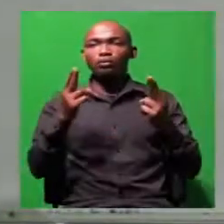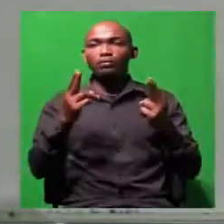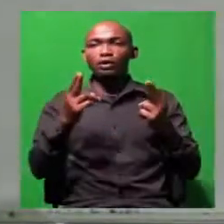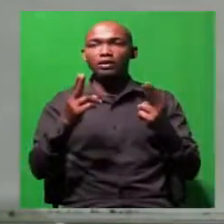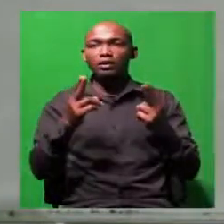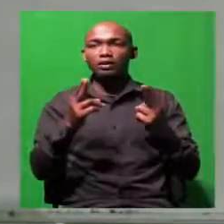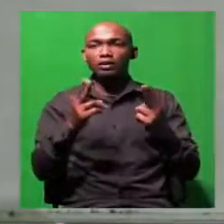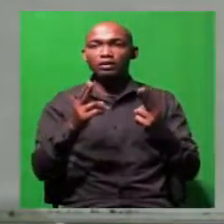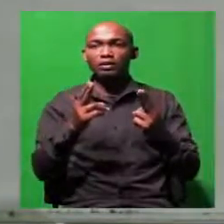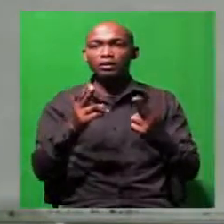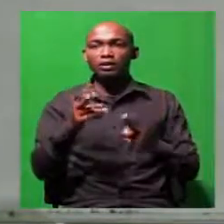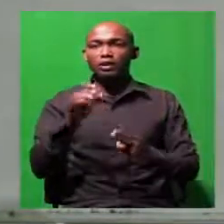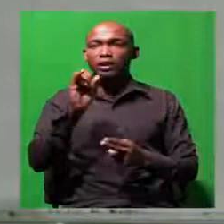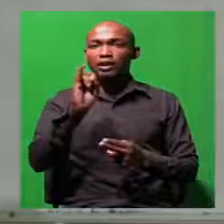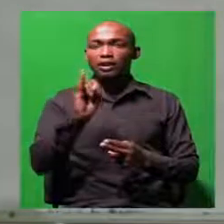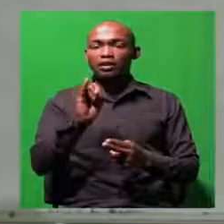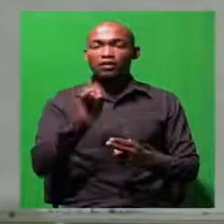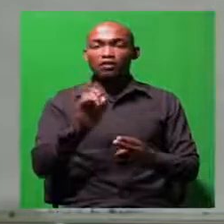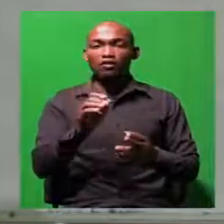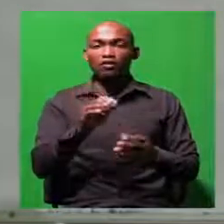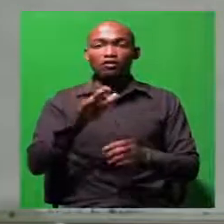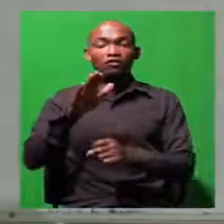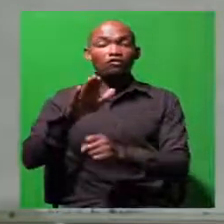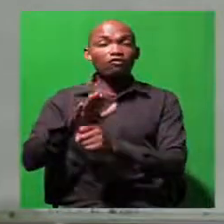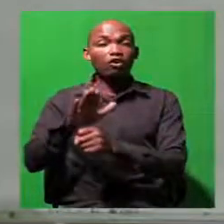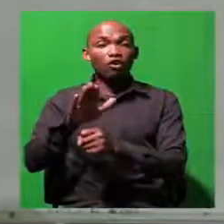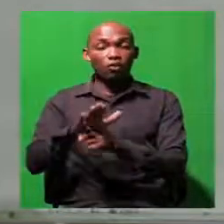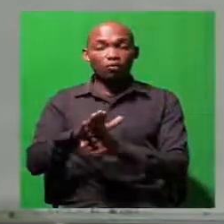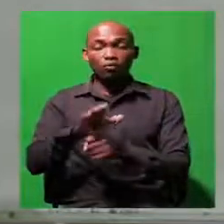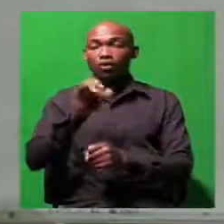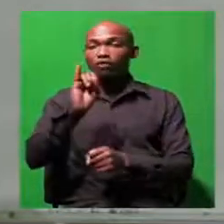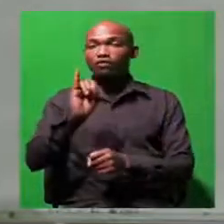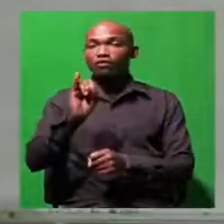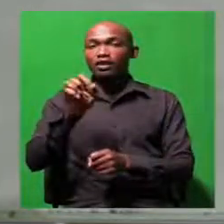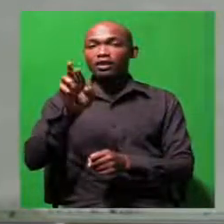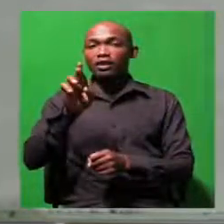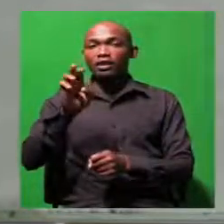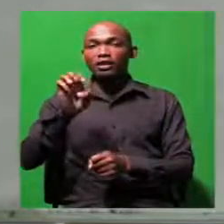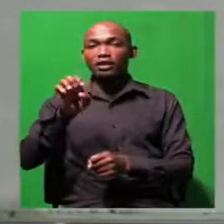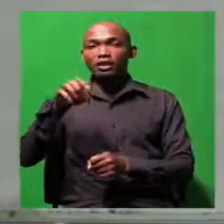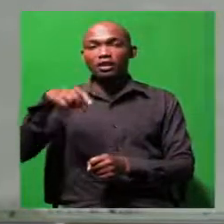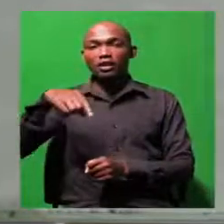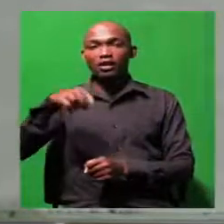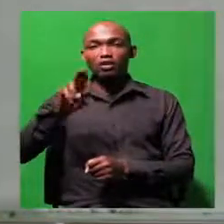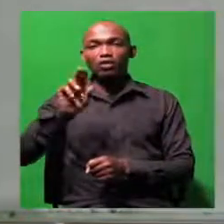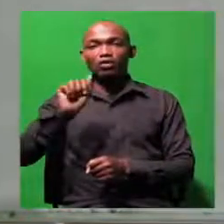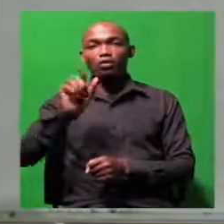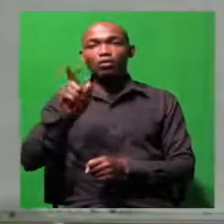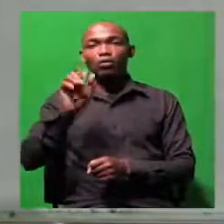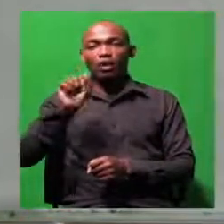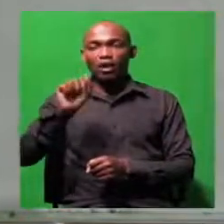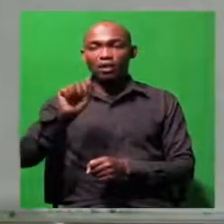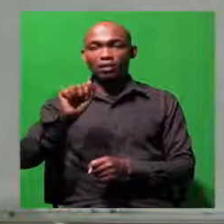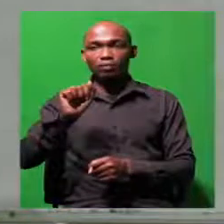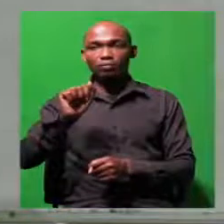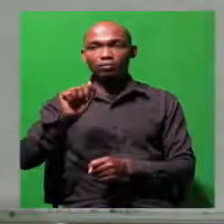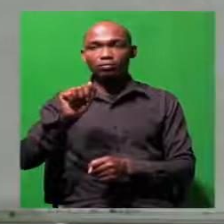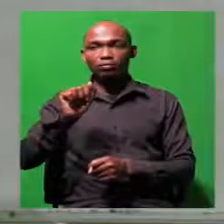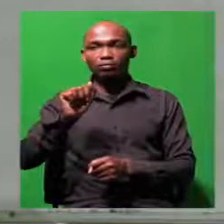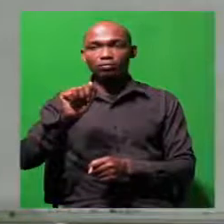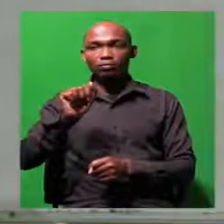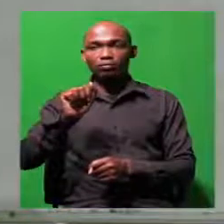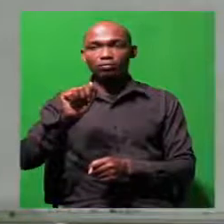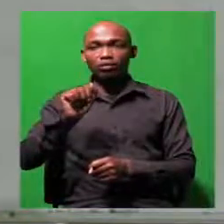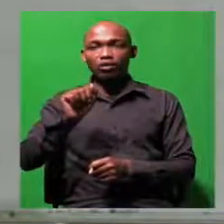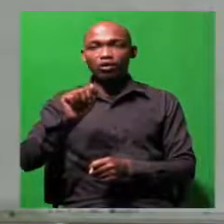The volume of the irregular object. So by starting with that, in front of